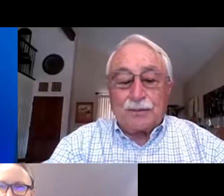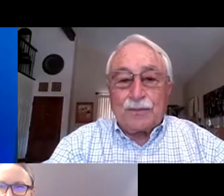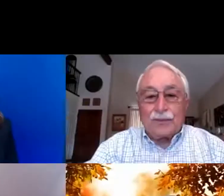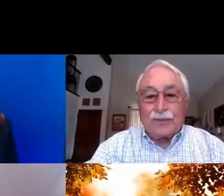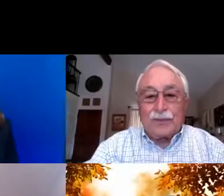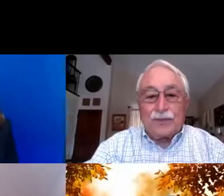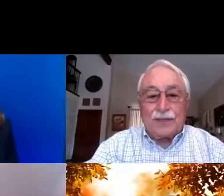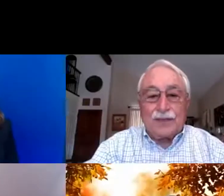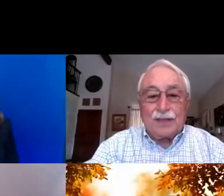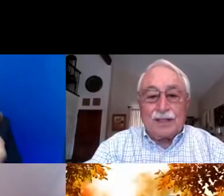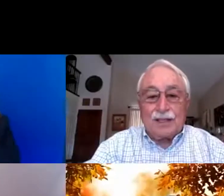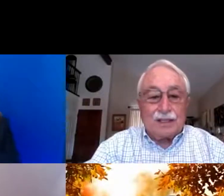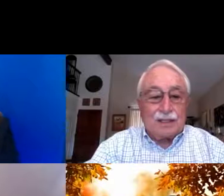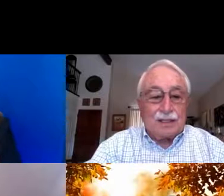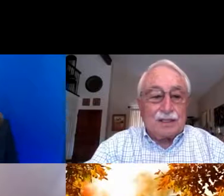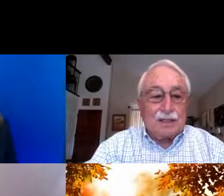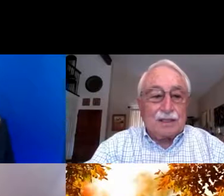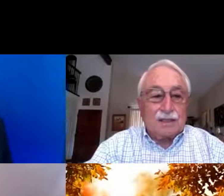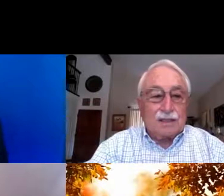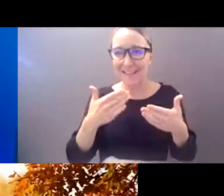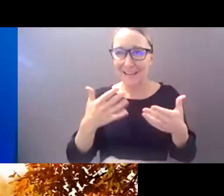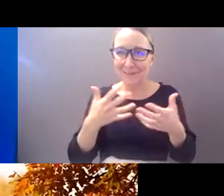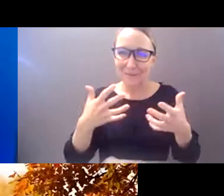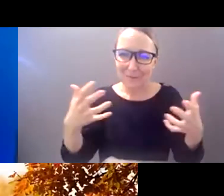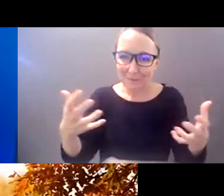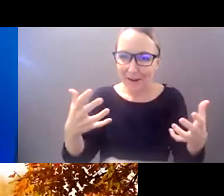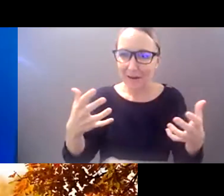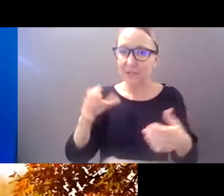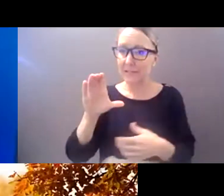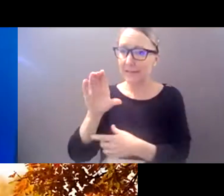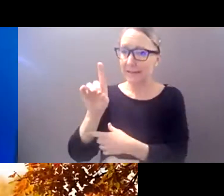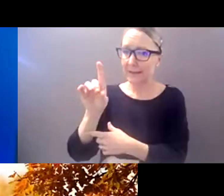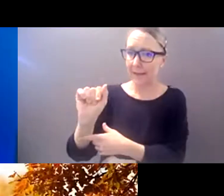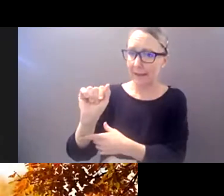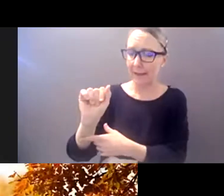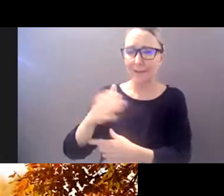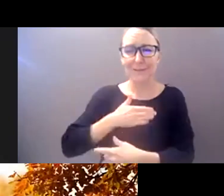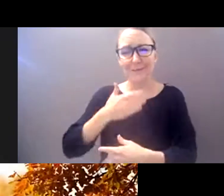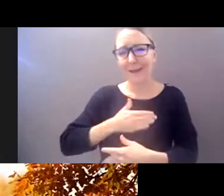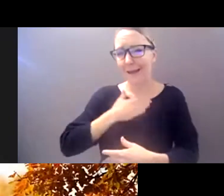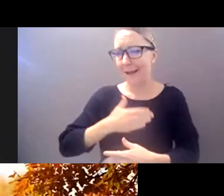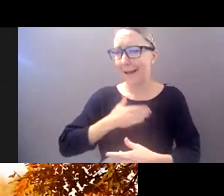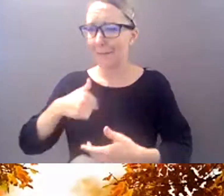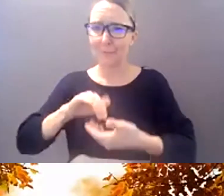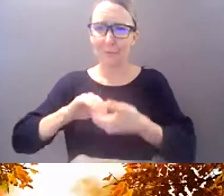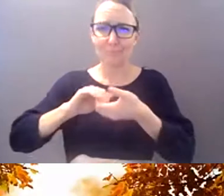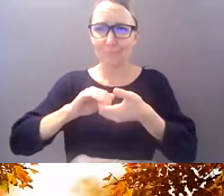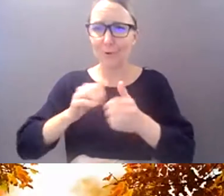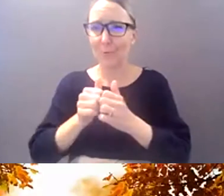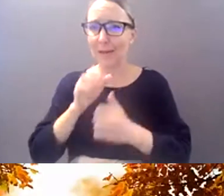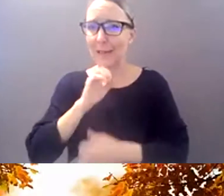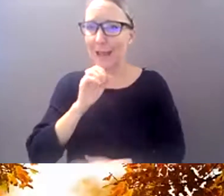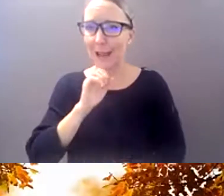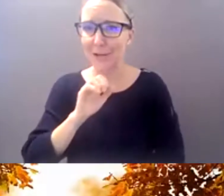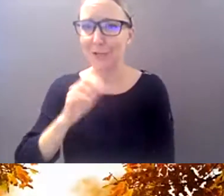Right, thank you so much, Joaquin. And I just want to say that CDA is so happy and pleased to be partnering on the Aging Hubs and